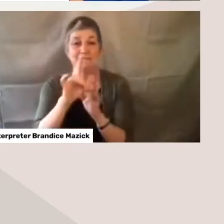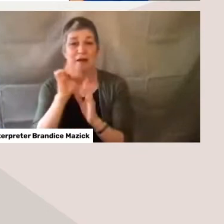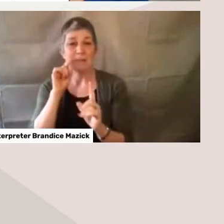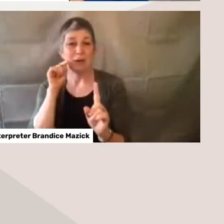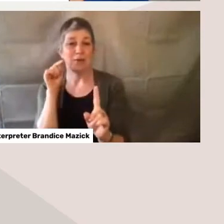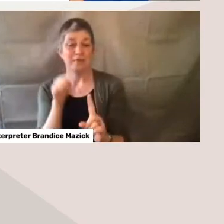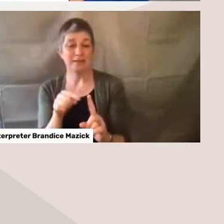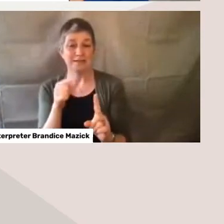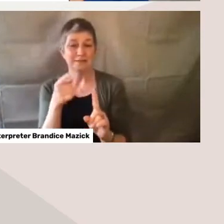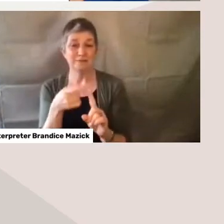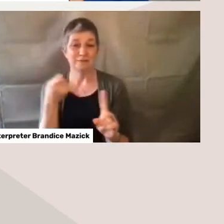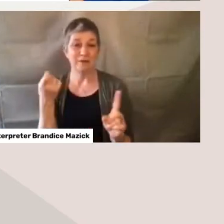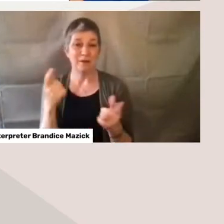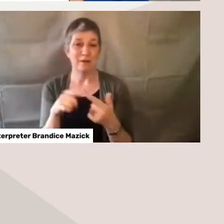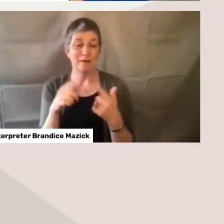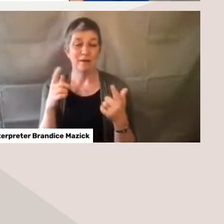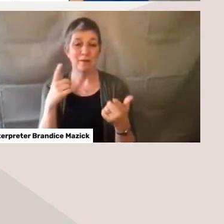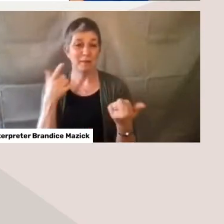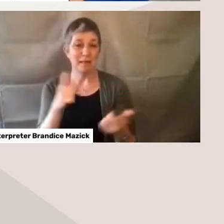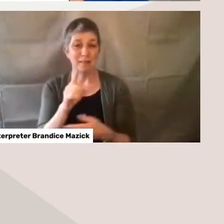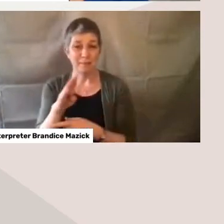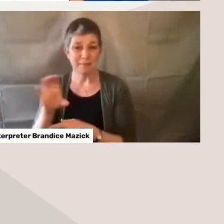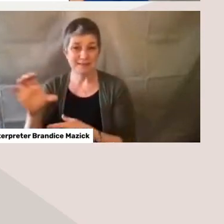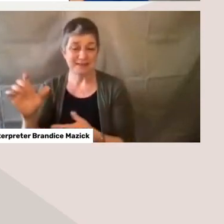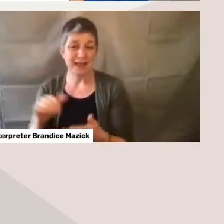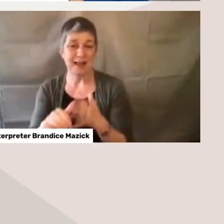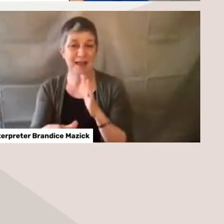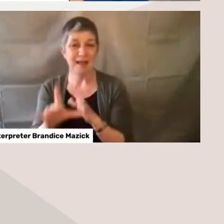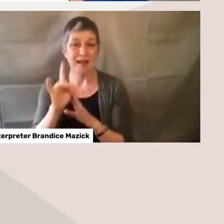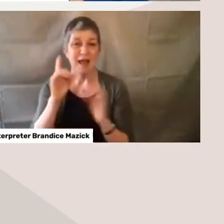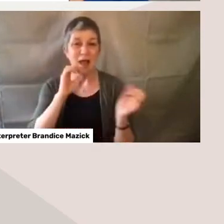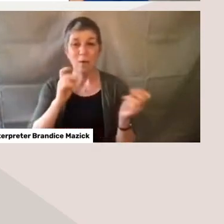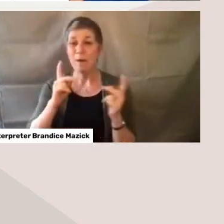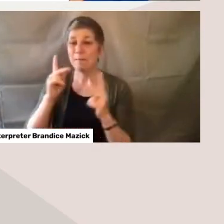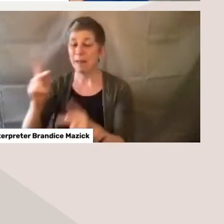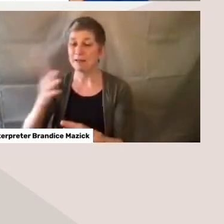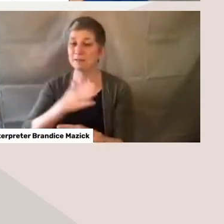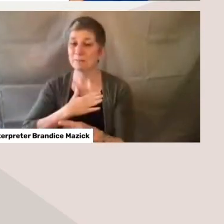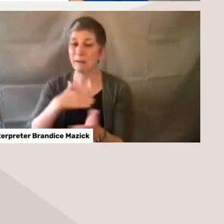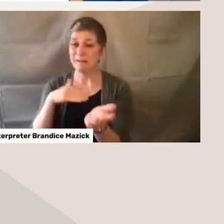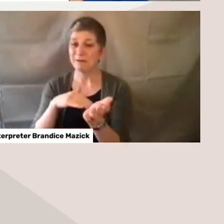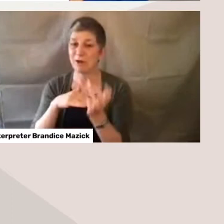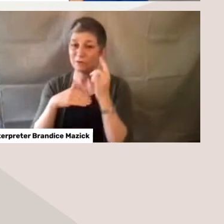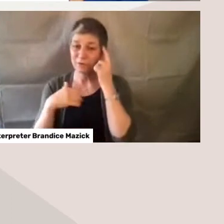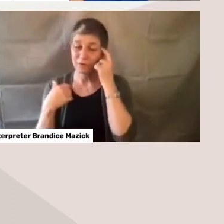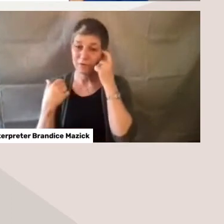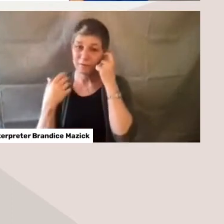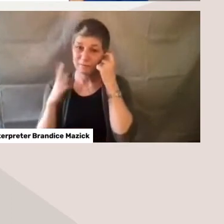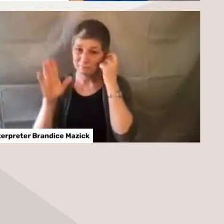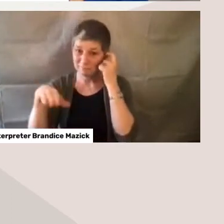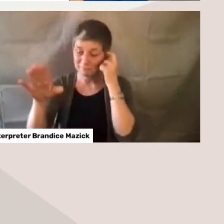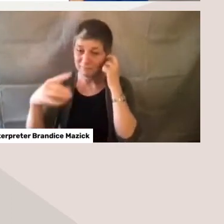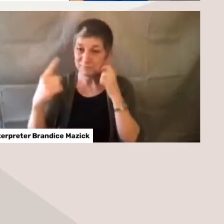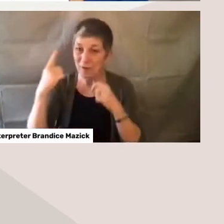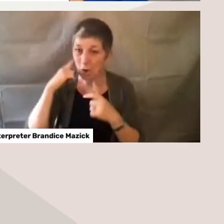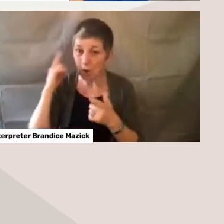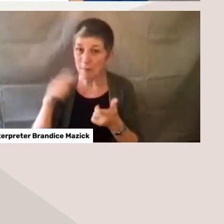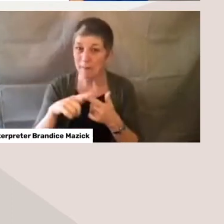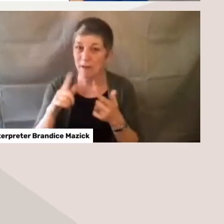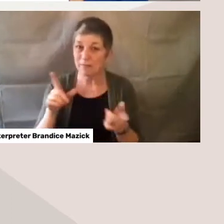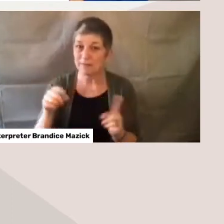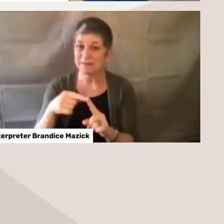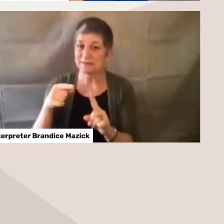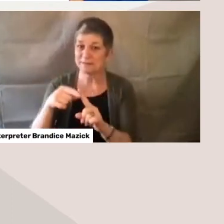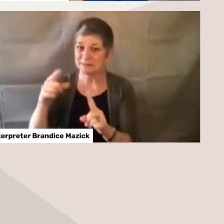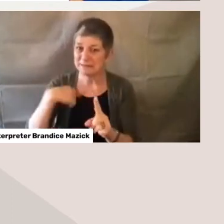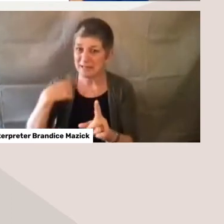Kadcyla from Living Beyond Breast Cancer. And I took it back to my doctor, and I said, well, I heard about this at Living Beyond Breast